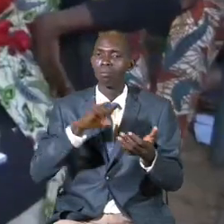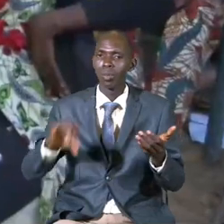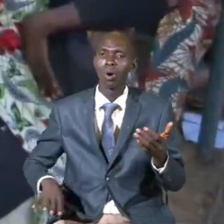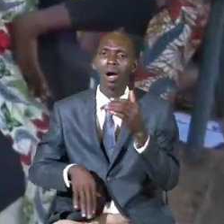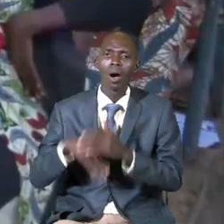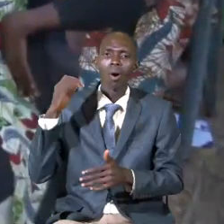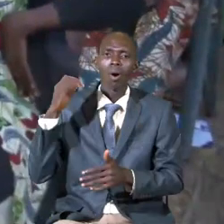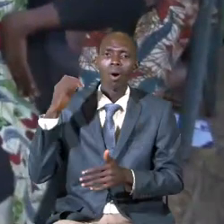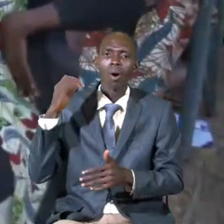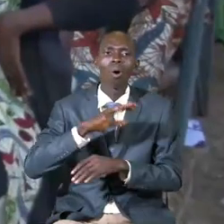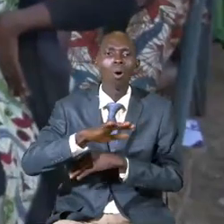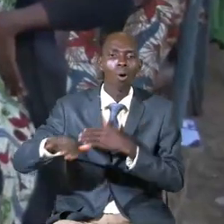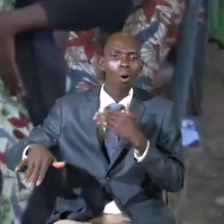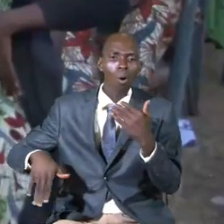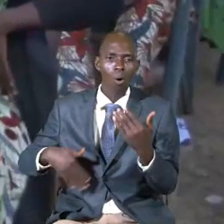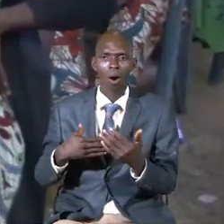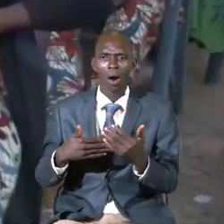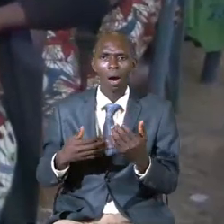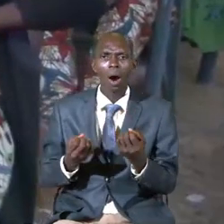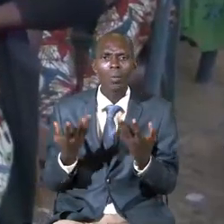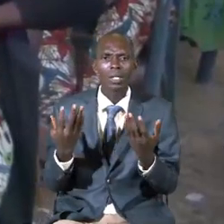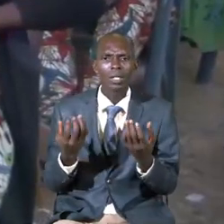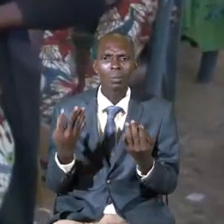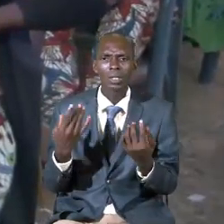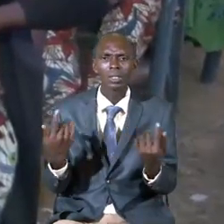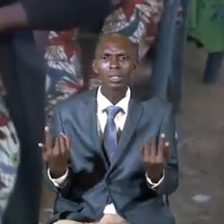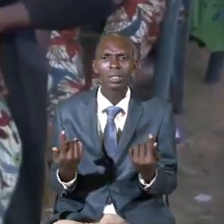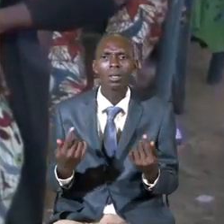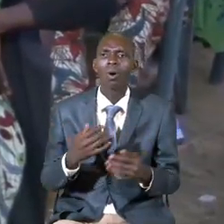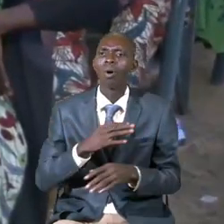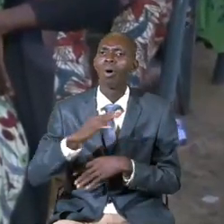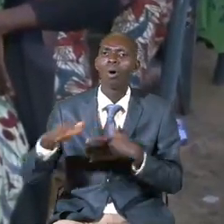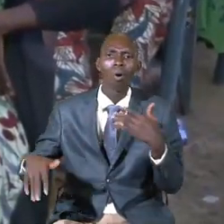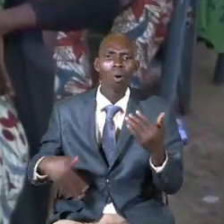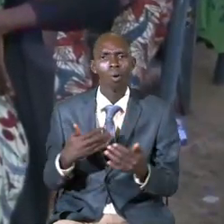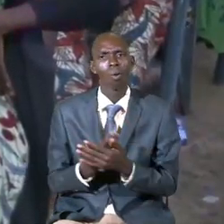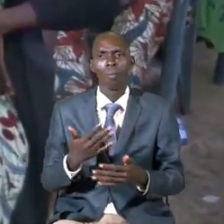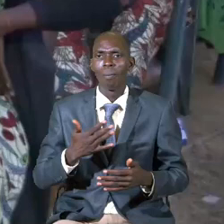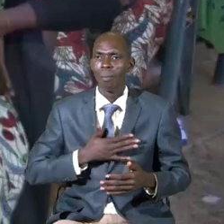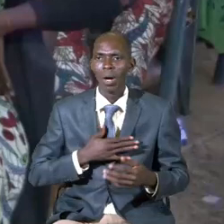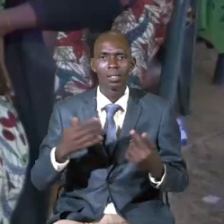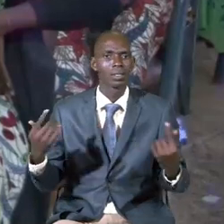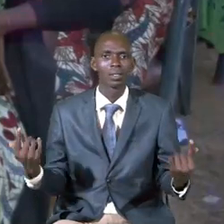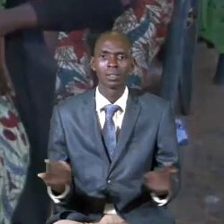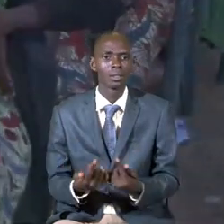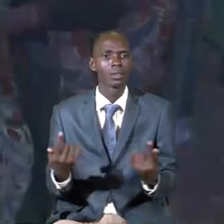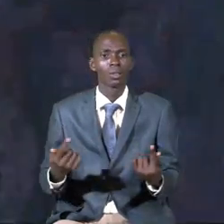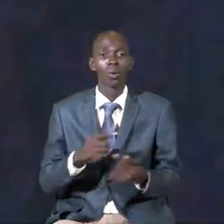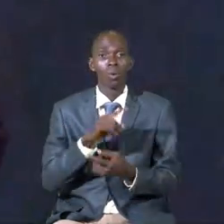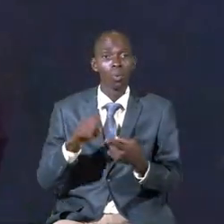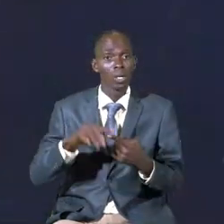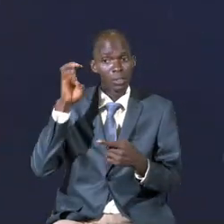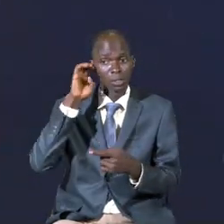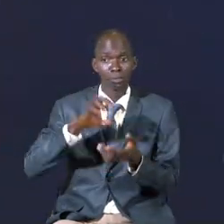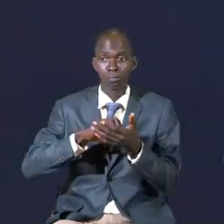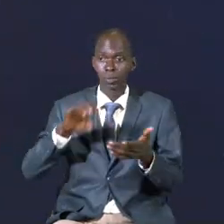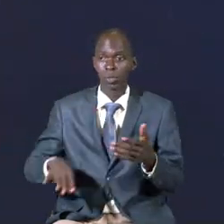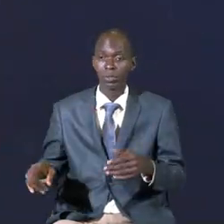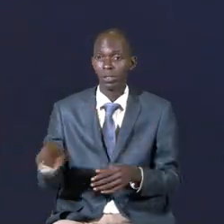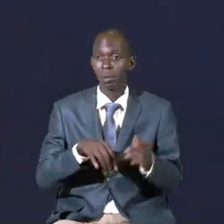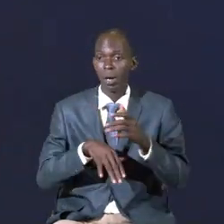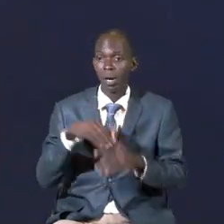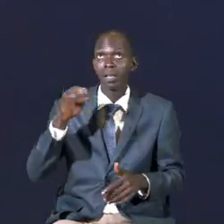blot out how many of my iniquities all mine iniquities when he blots them out he